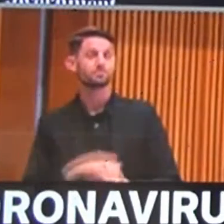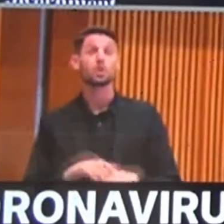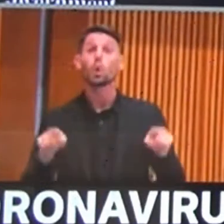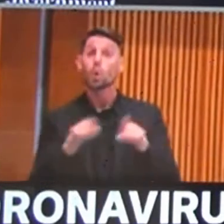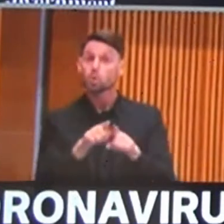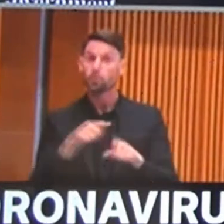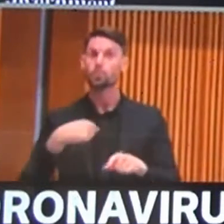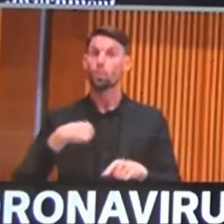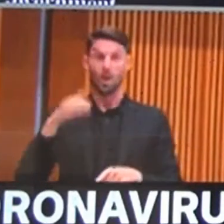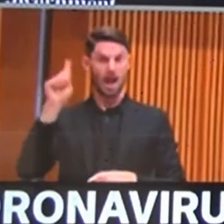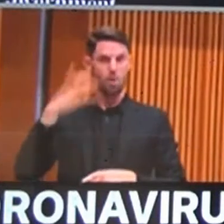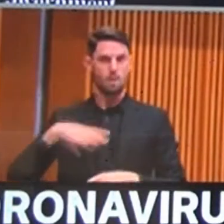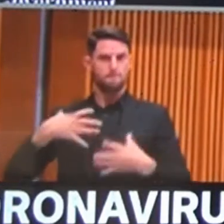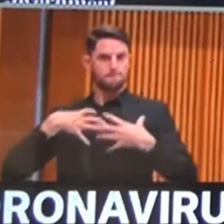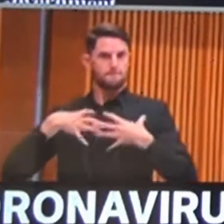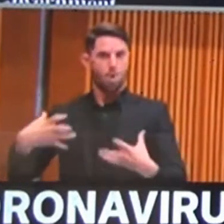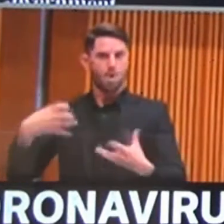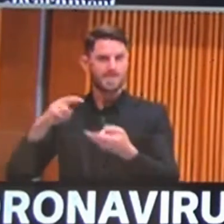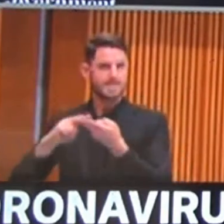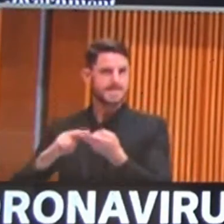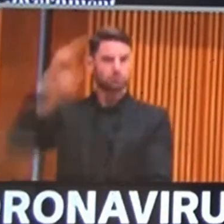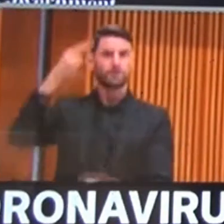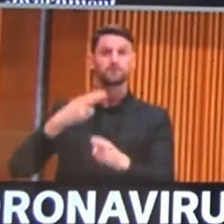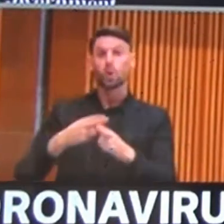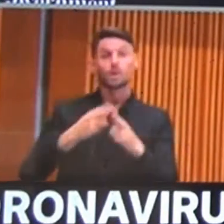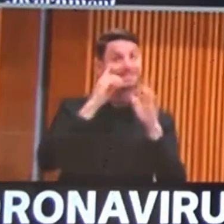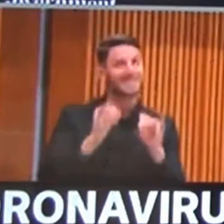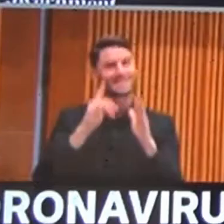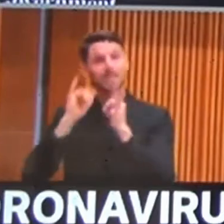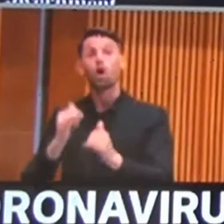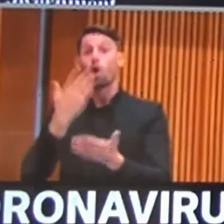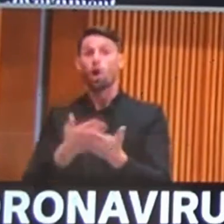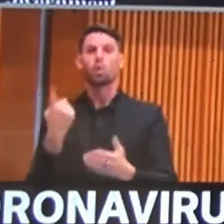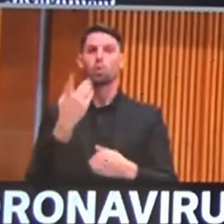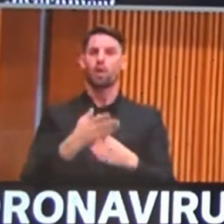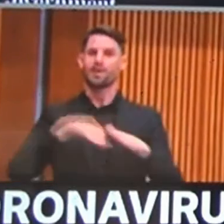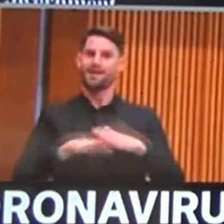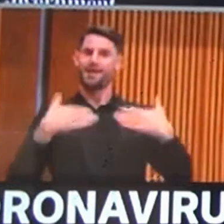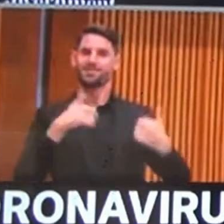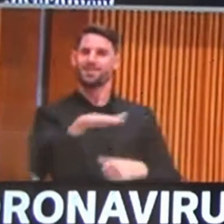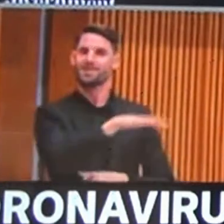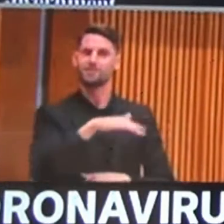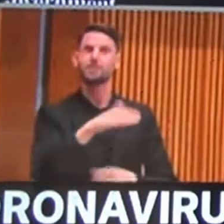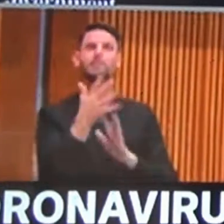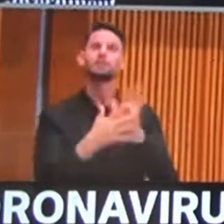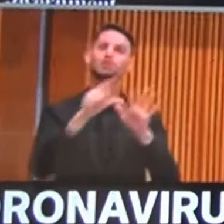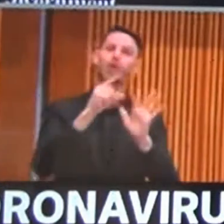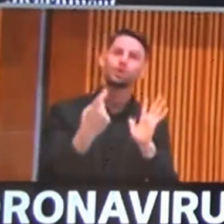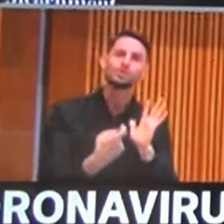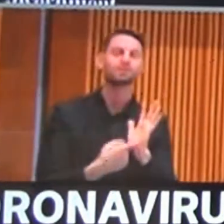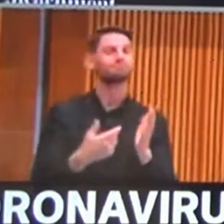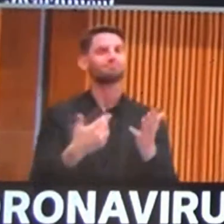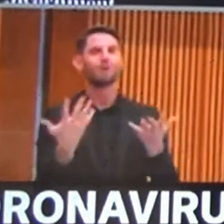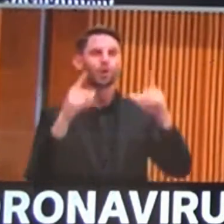in increasing testing for our healthcare workers. They've taken the lead, they've done it magnificently, and we are emphasising the need to continue